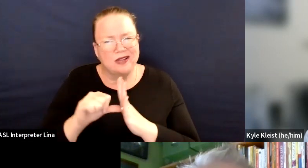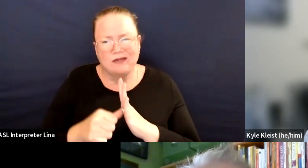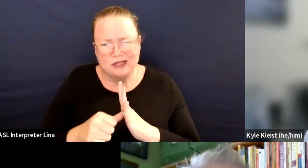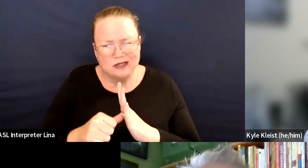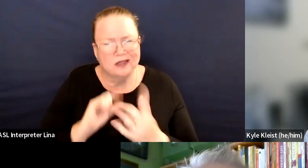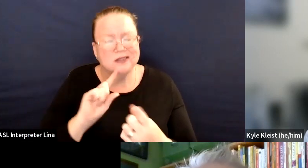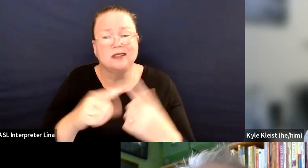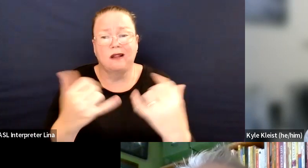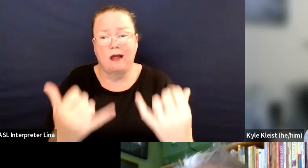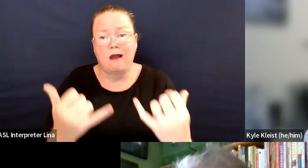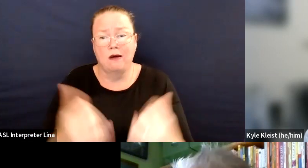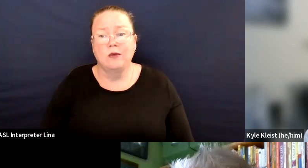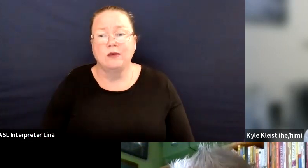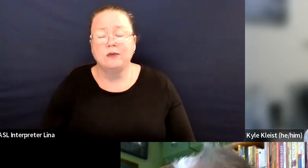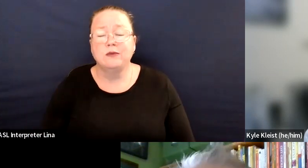until now.